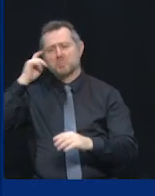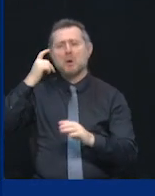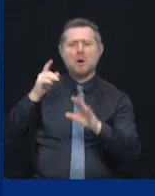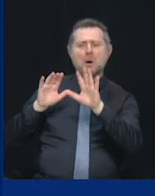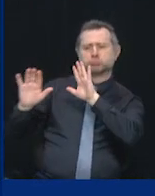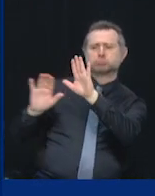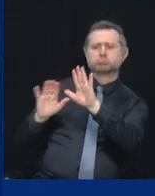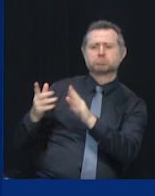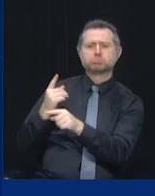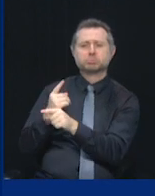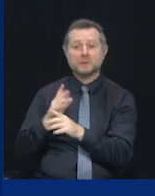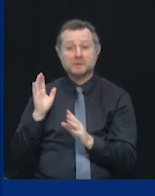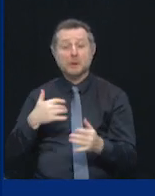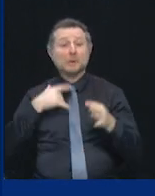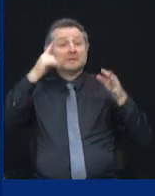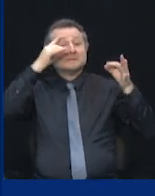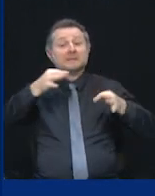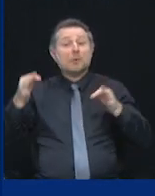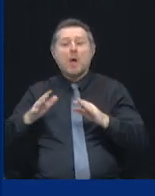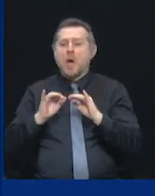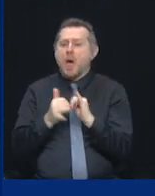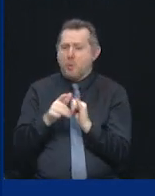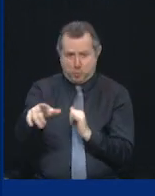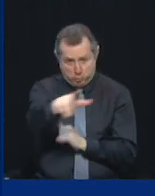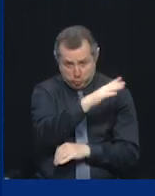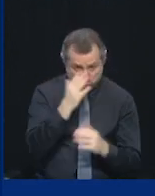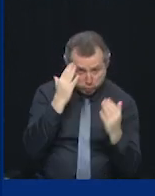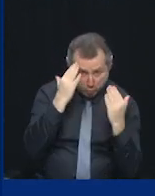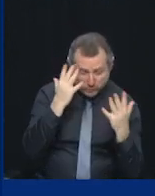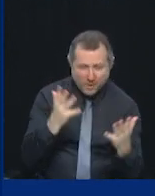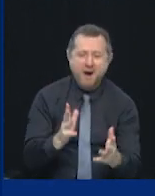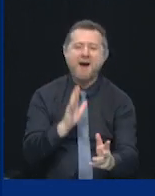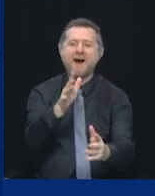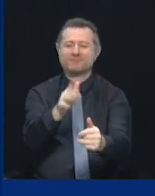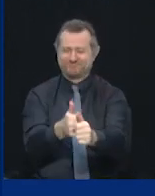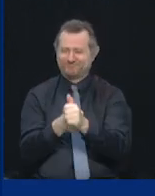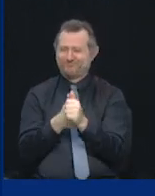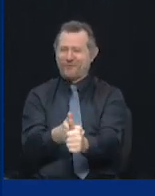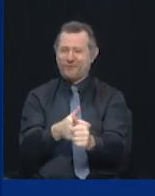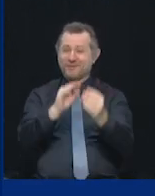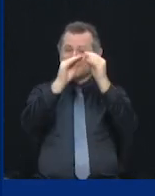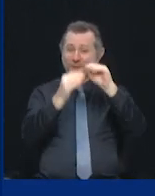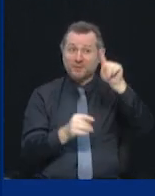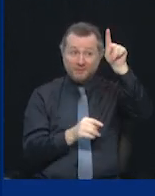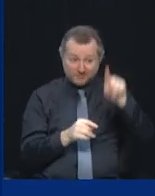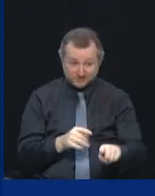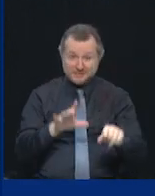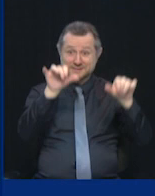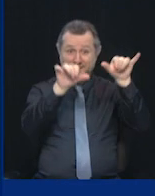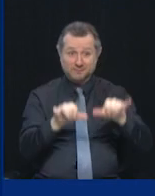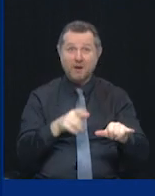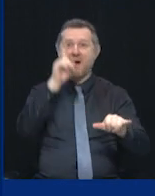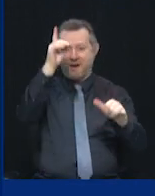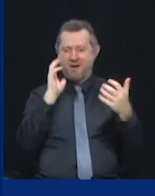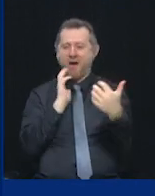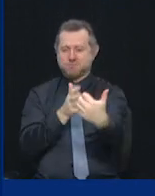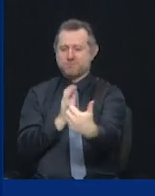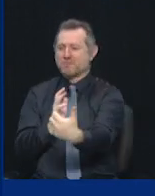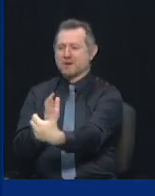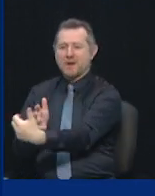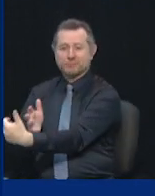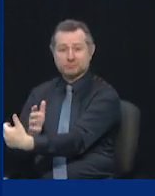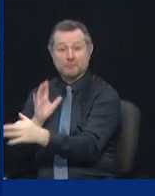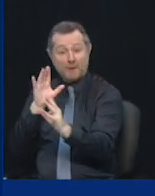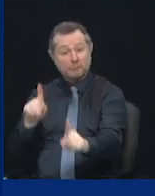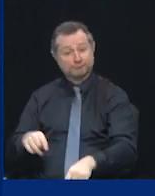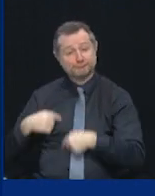How do you make decisions, Governor? We make decisions on the data, on the science, on the facts. We always have. It's worked very well for